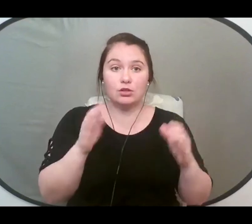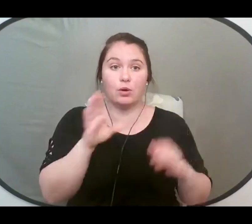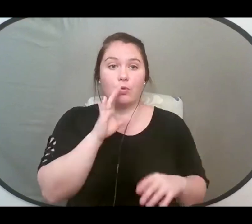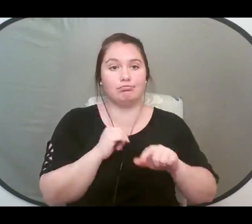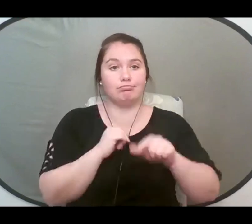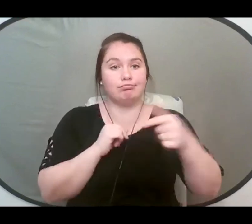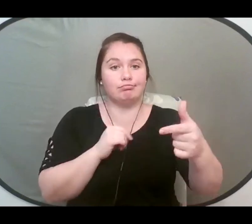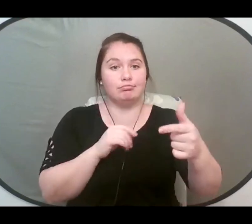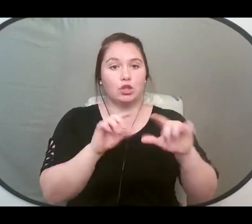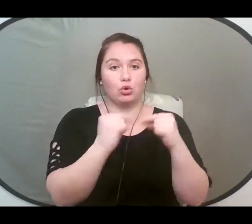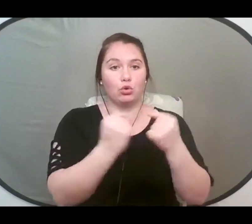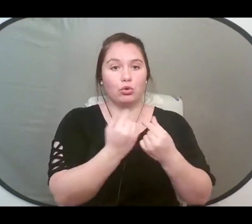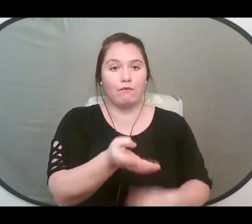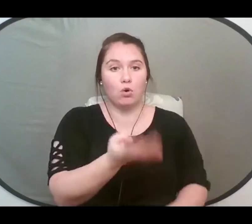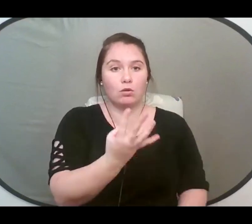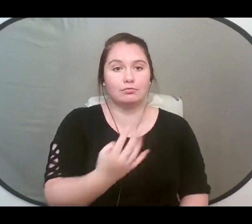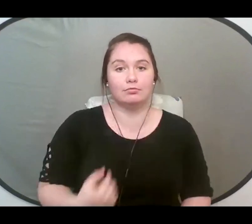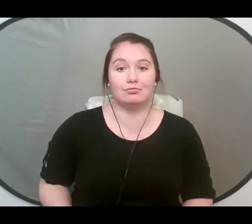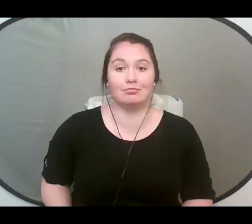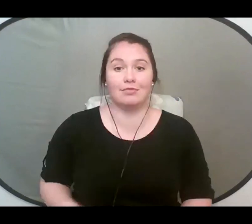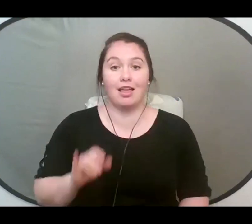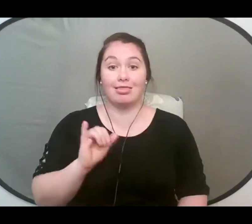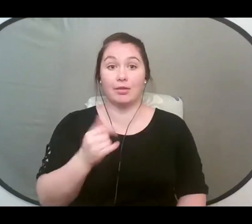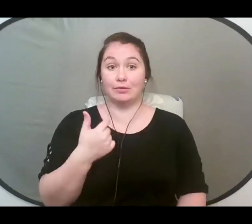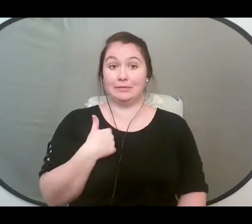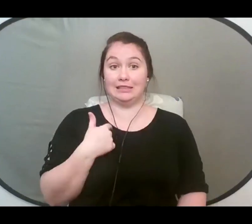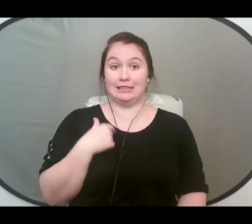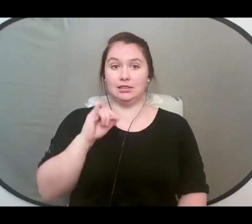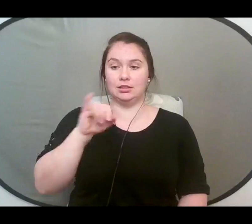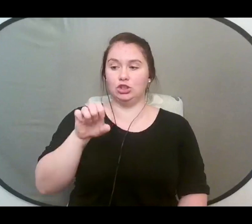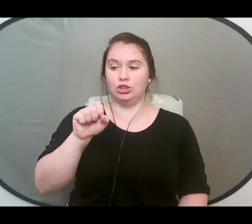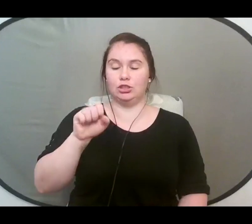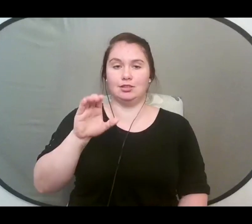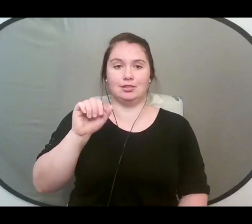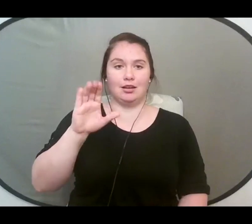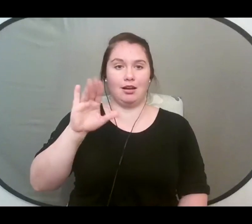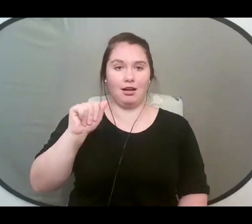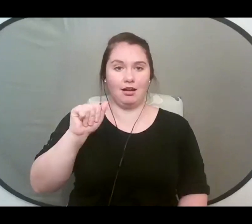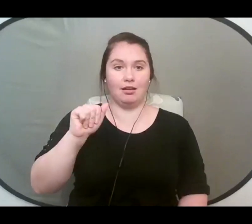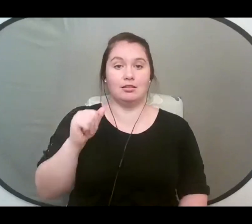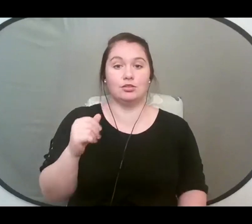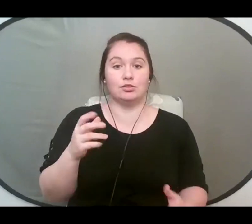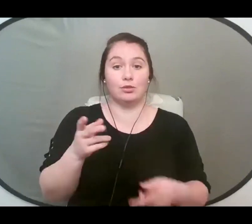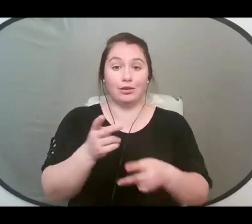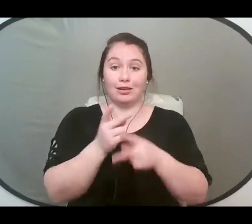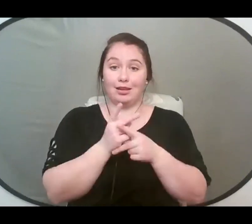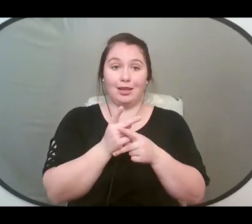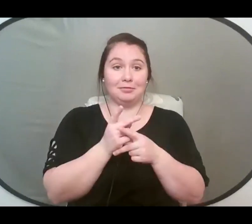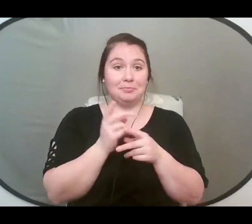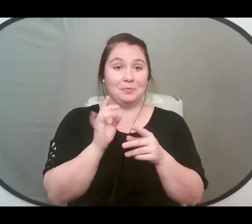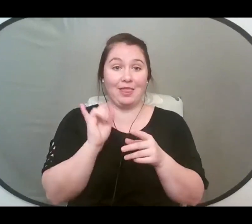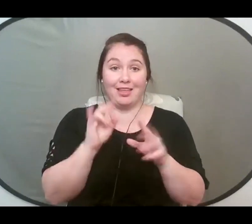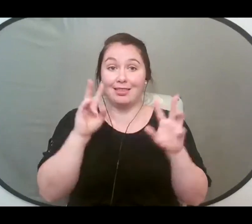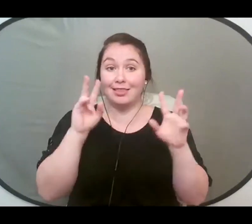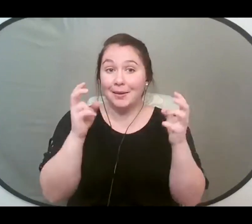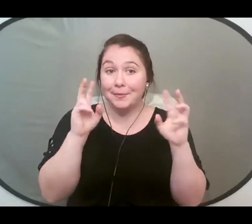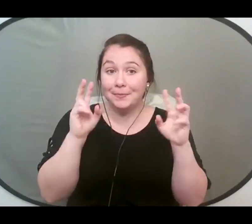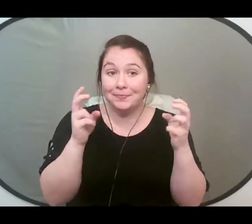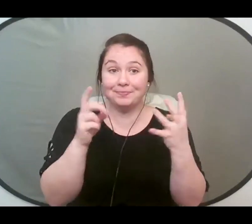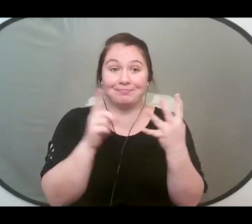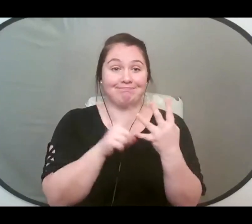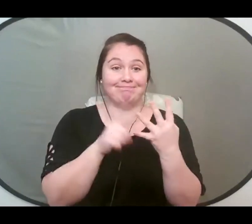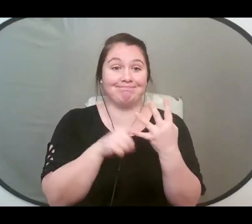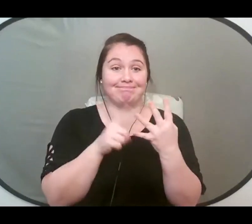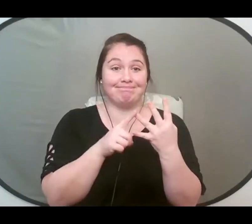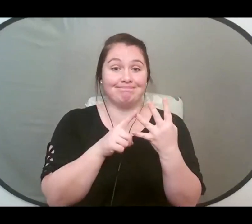4. That was me. And to keep with theme, best option that everyone felt for